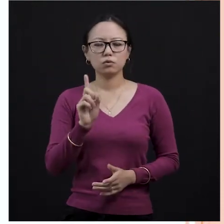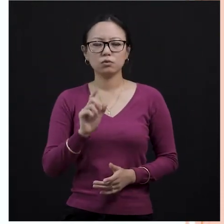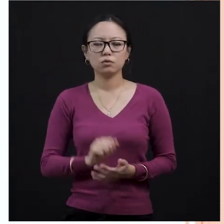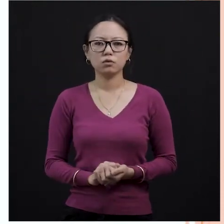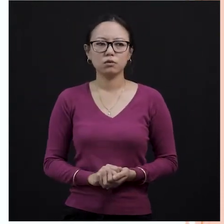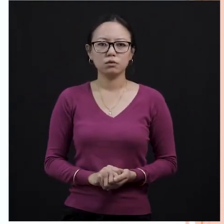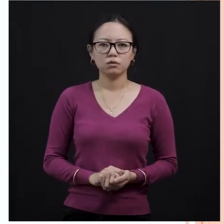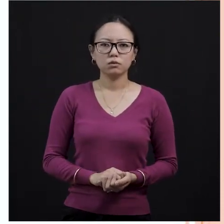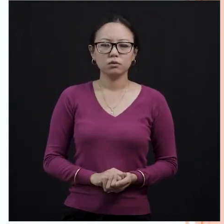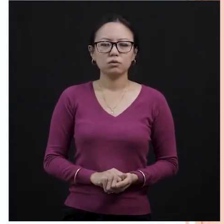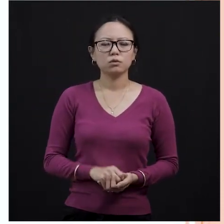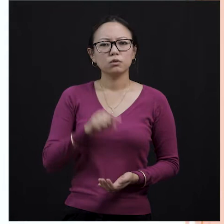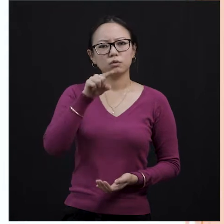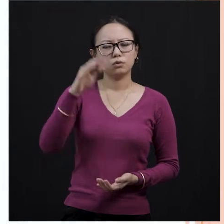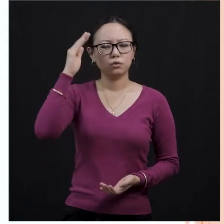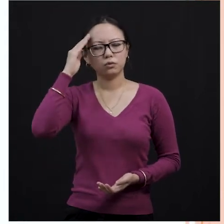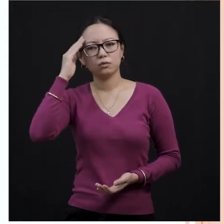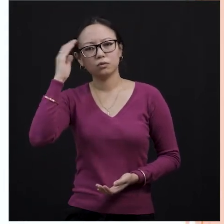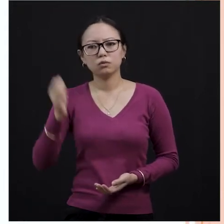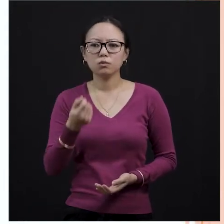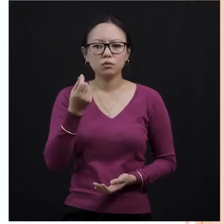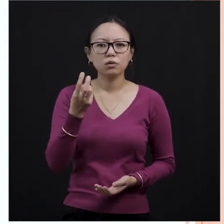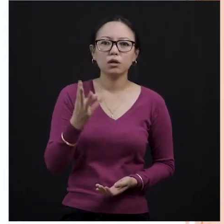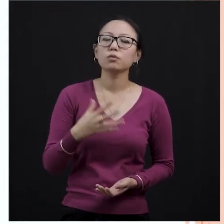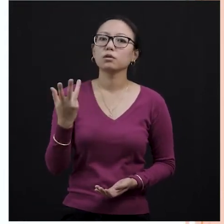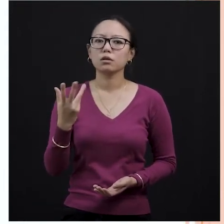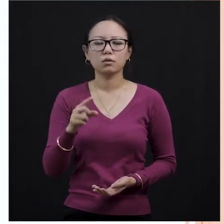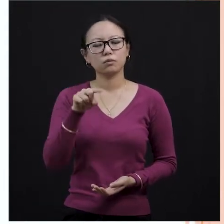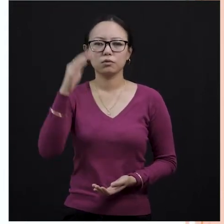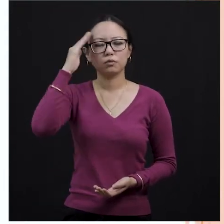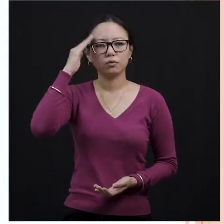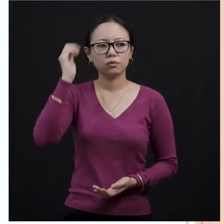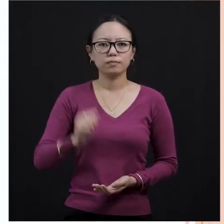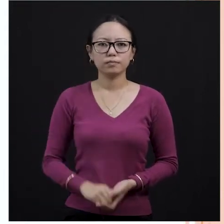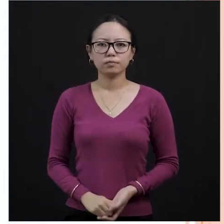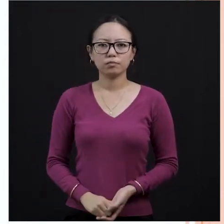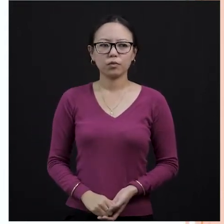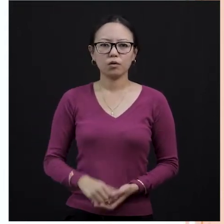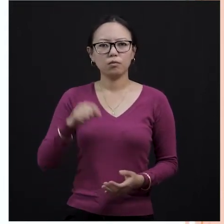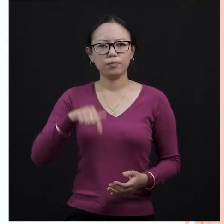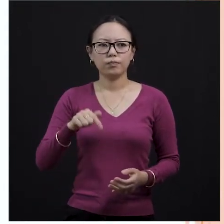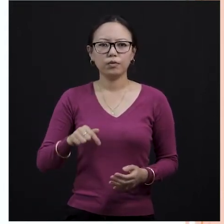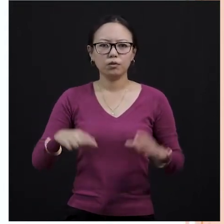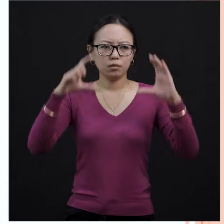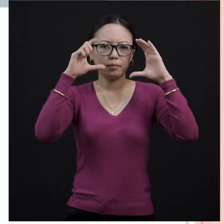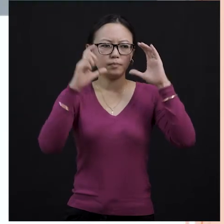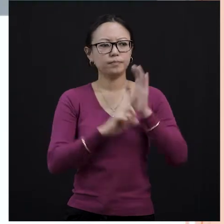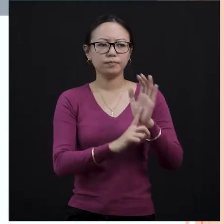for each object. Okay? So before we go there, let's try to look at this picture behind